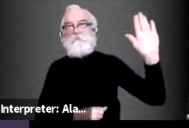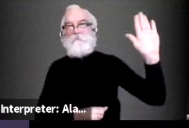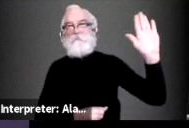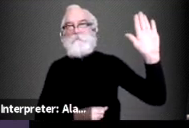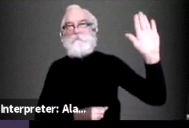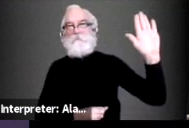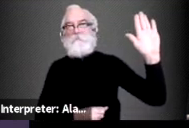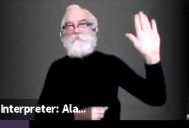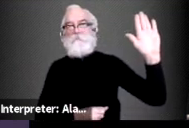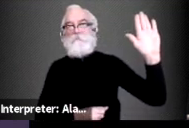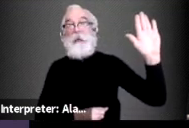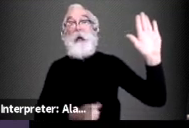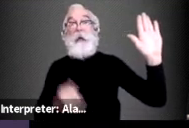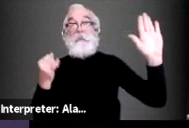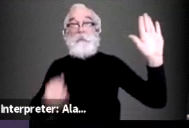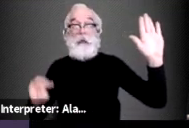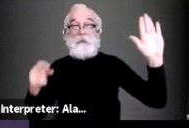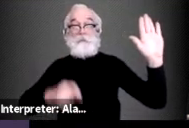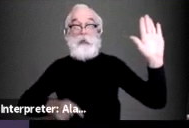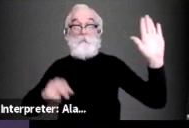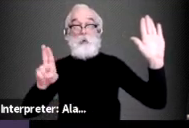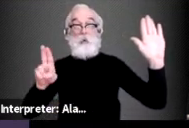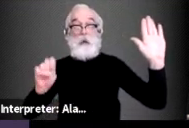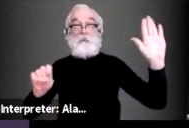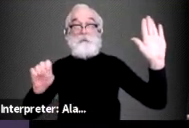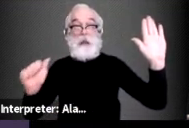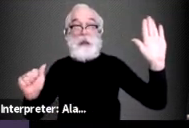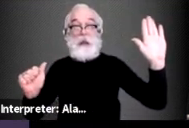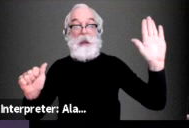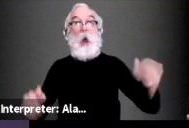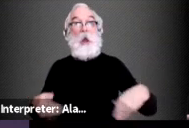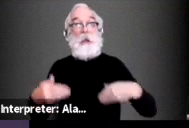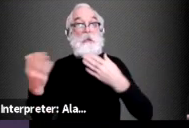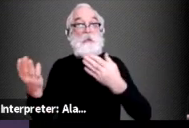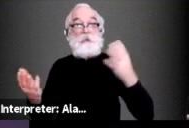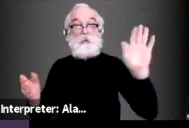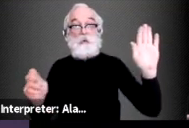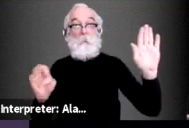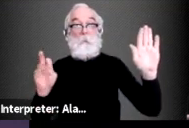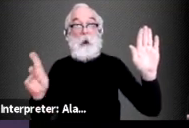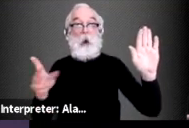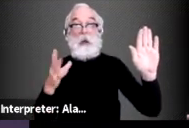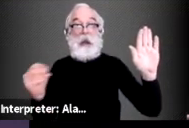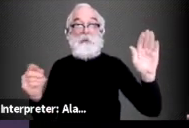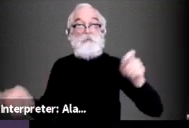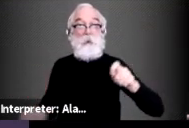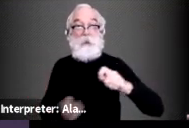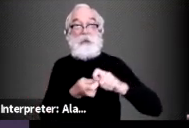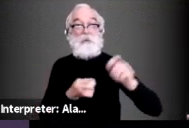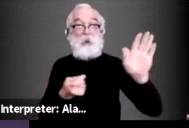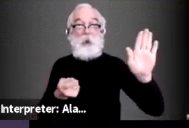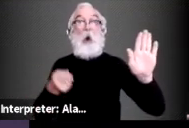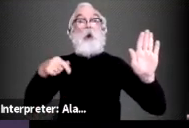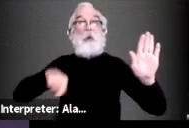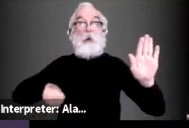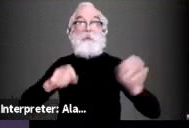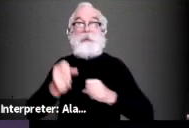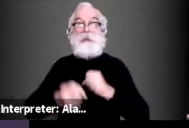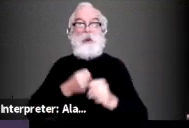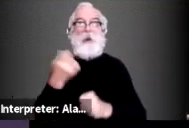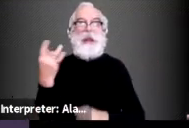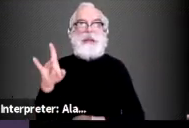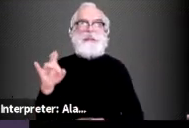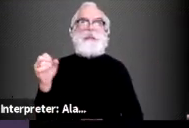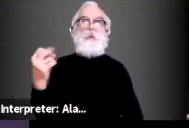The last time the US issued letters of marque and reprisal was during the War of 1812. Although the issue has come before